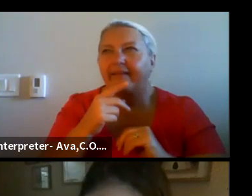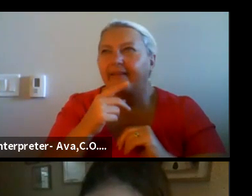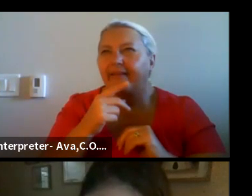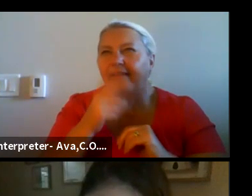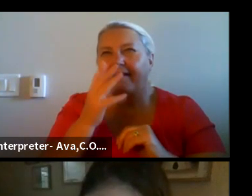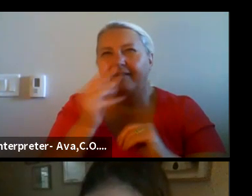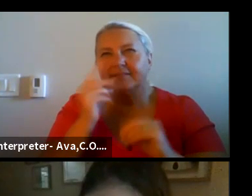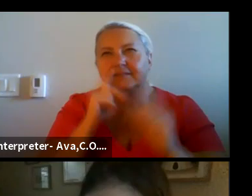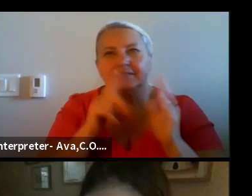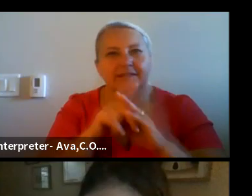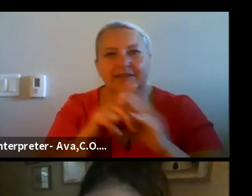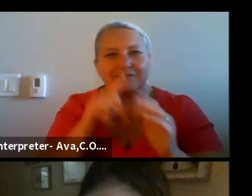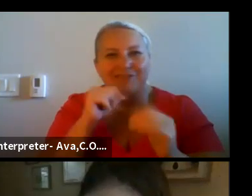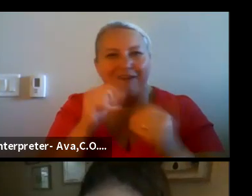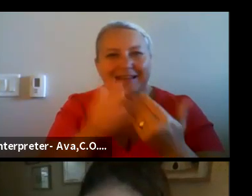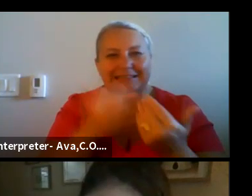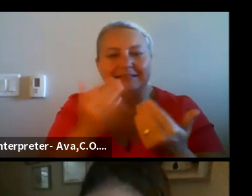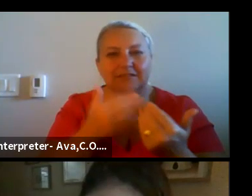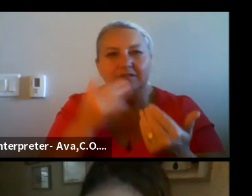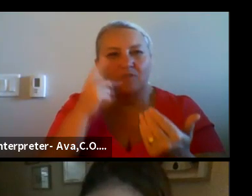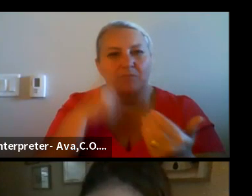to craft linguistically.